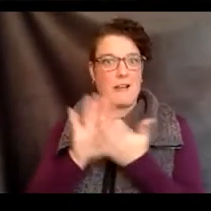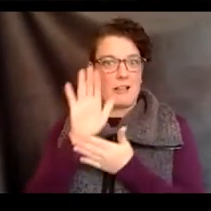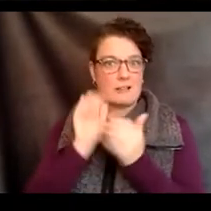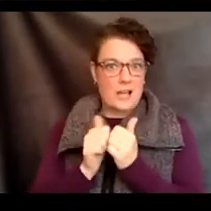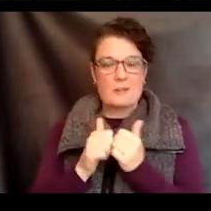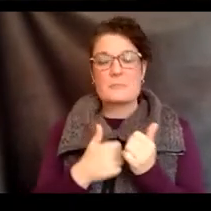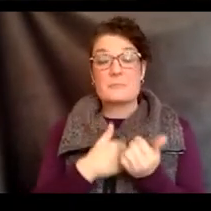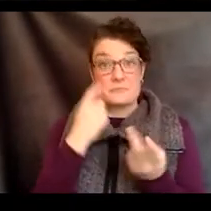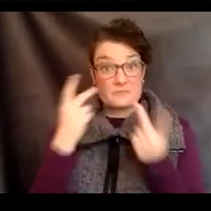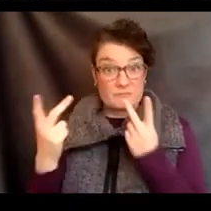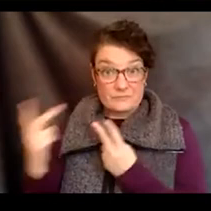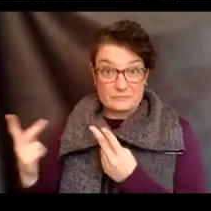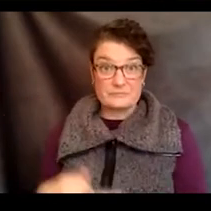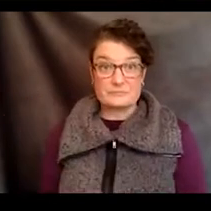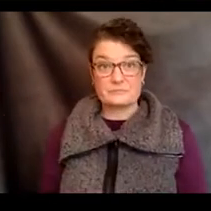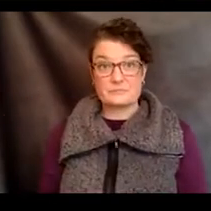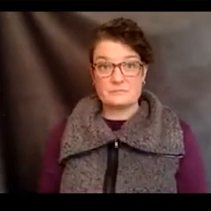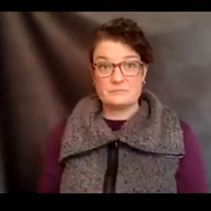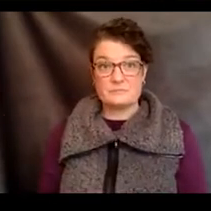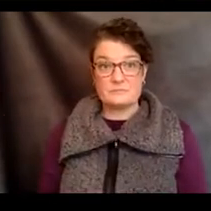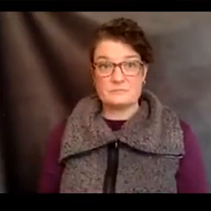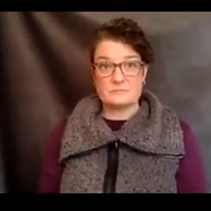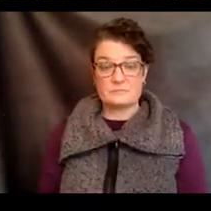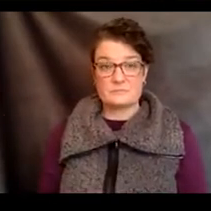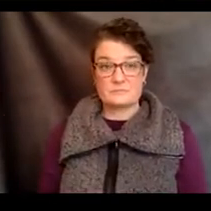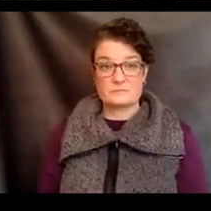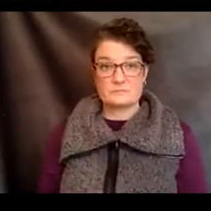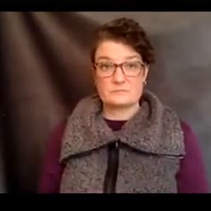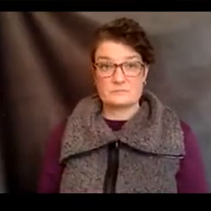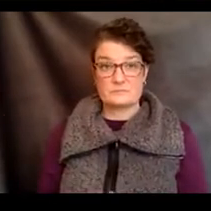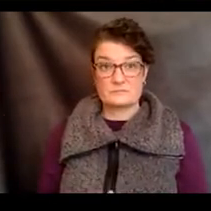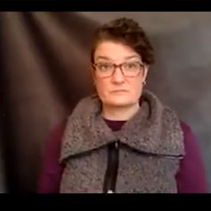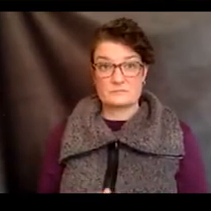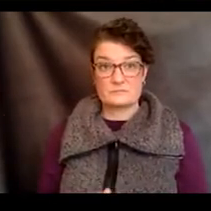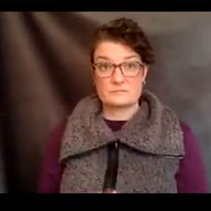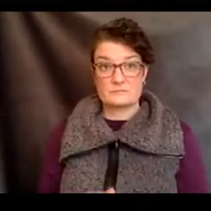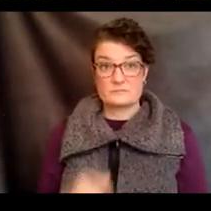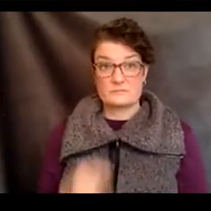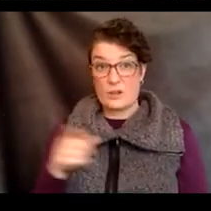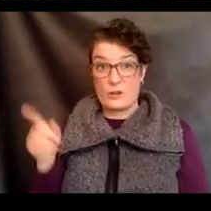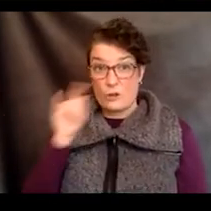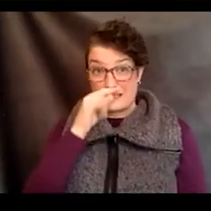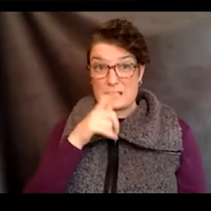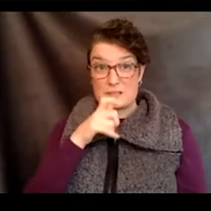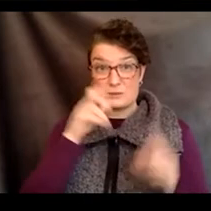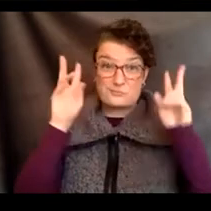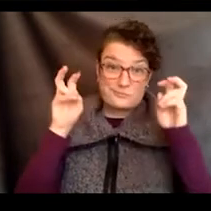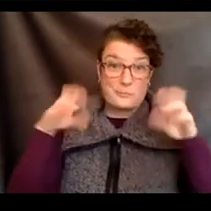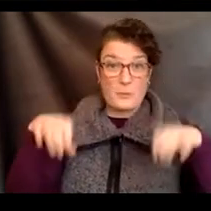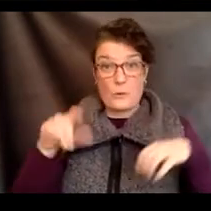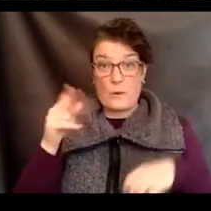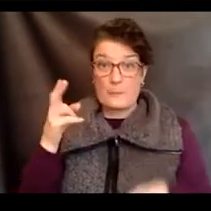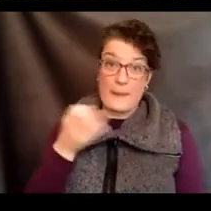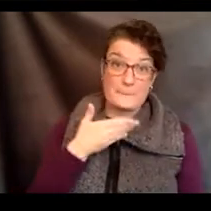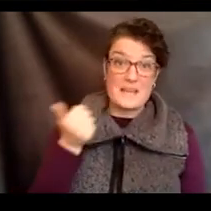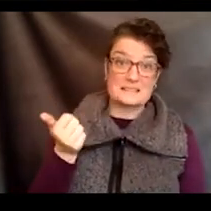you know, the kids that really probably performed the best, you know,